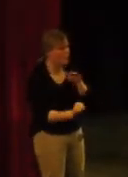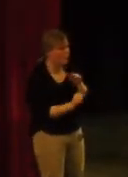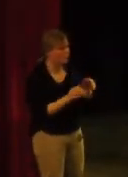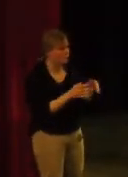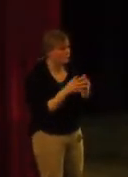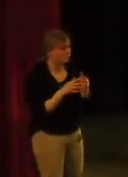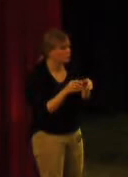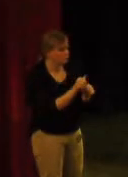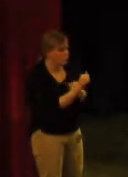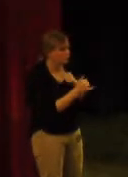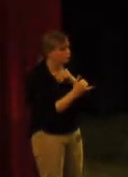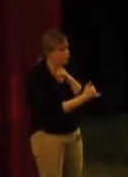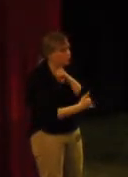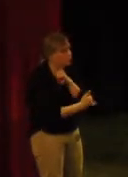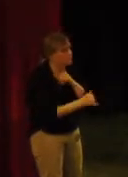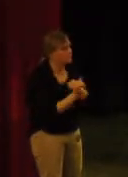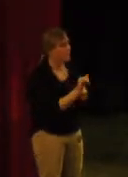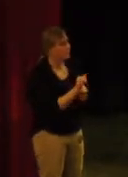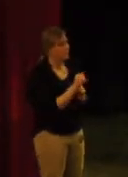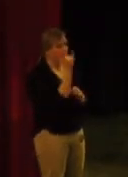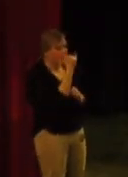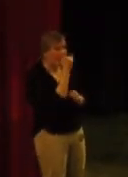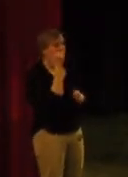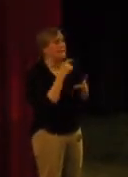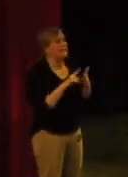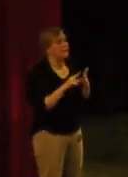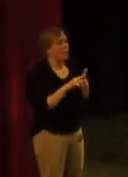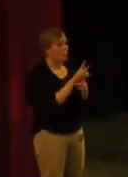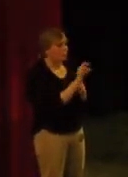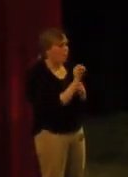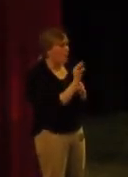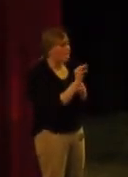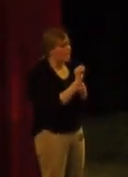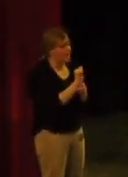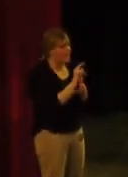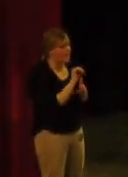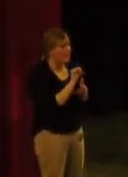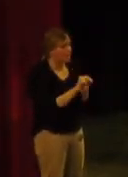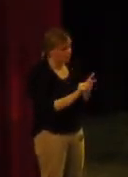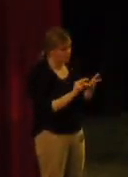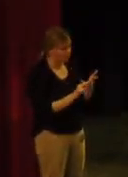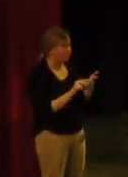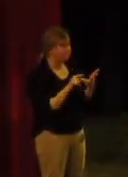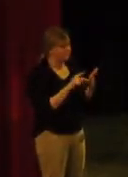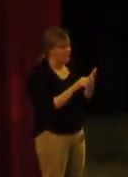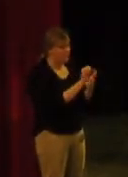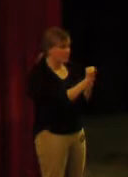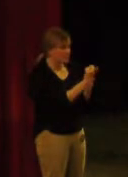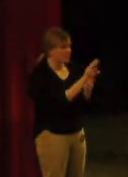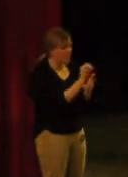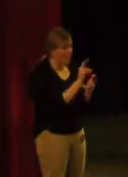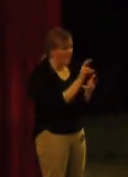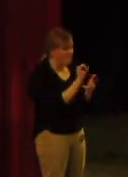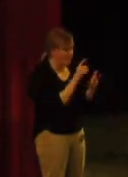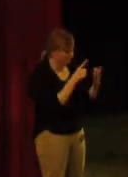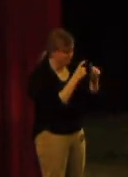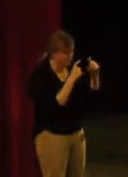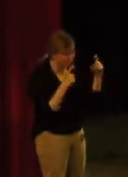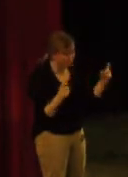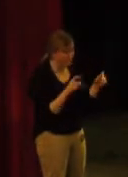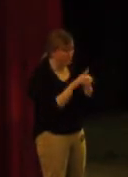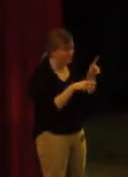you have an Italian or Romanian or Greek or Bulgarian or Slavic, Serbian, any of those